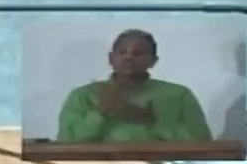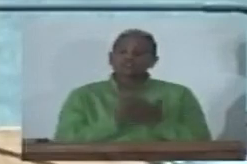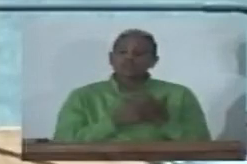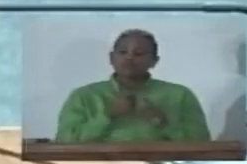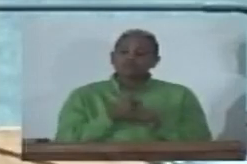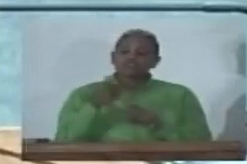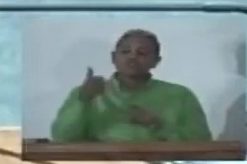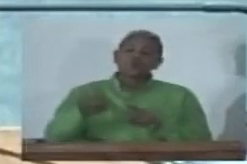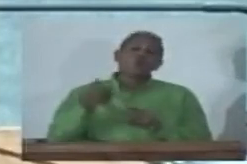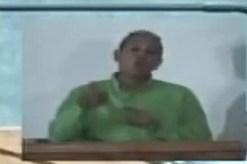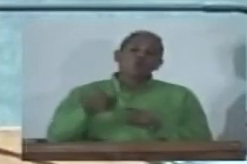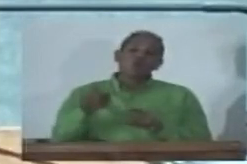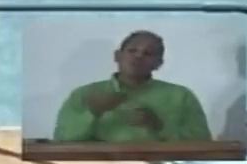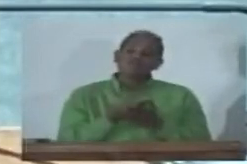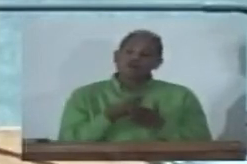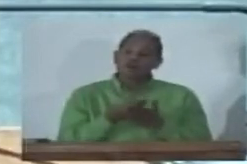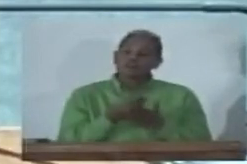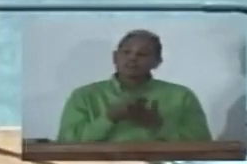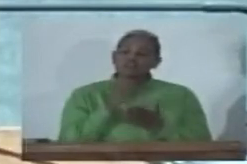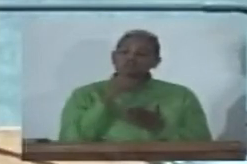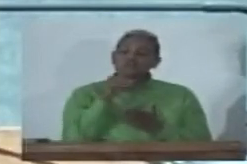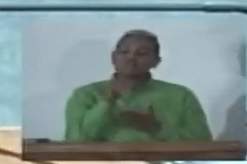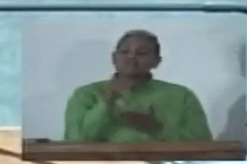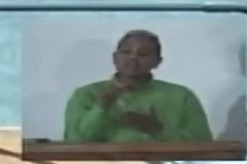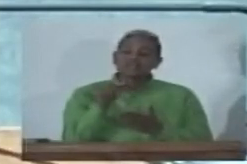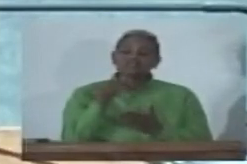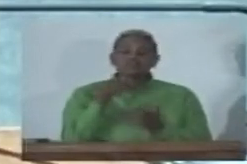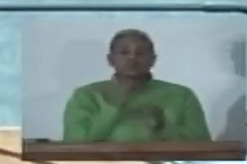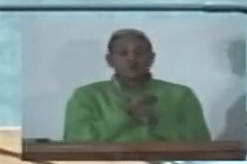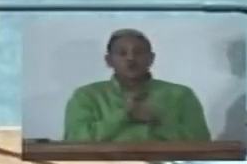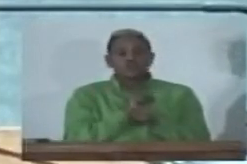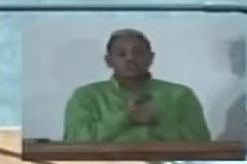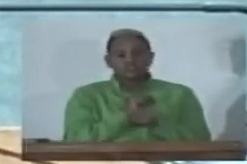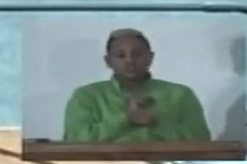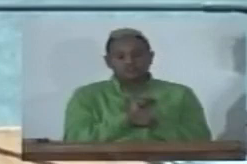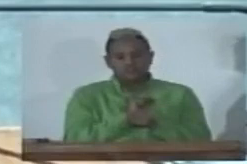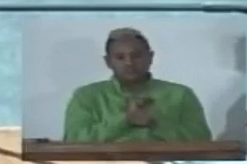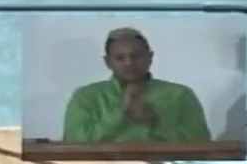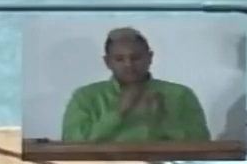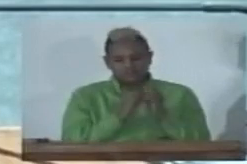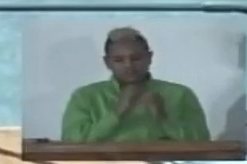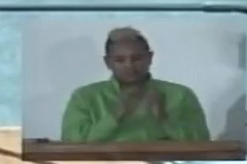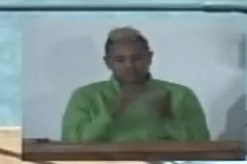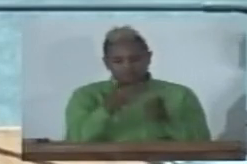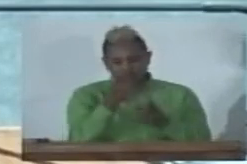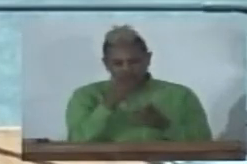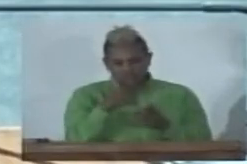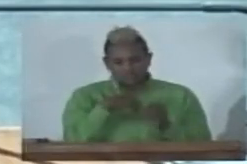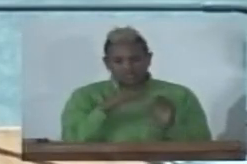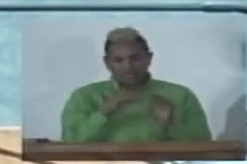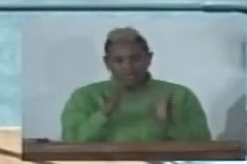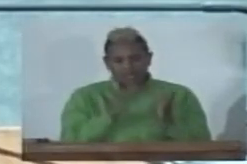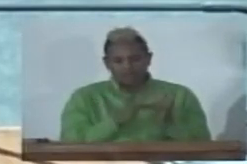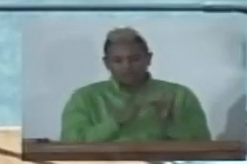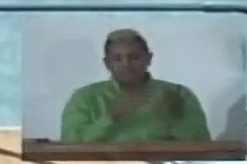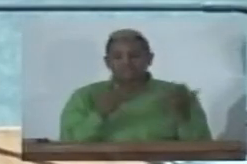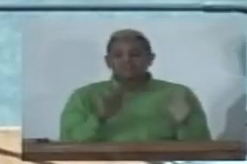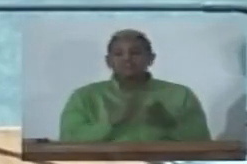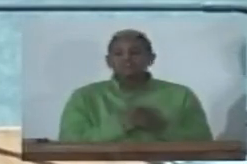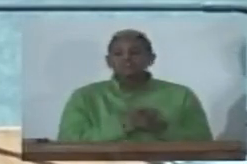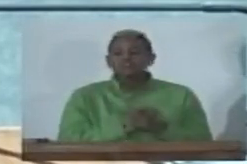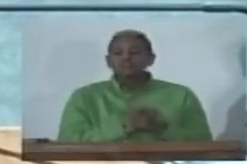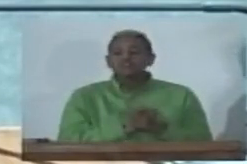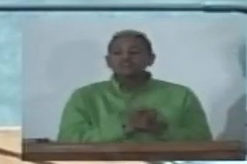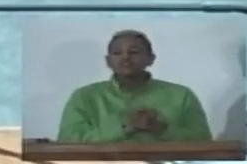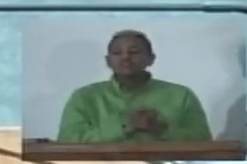its own funding to finance capital works. Okay? And you had asked that question, it clears that up. The